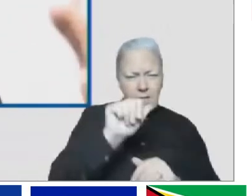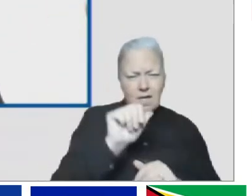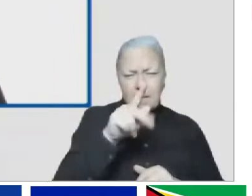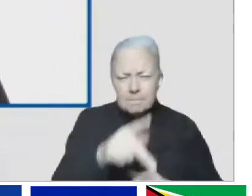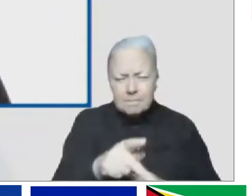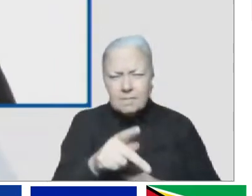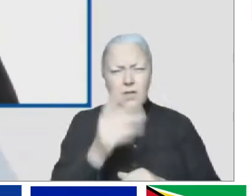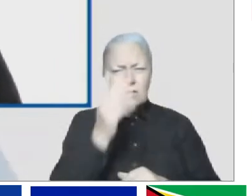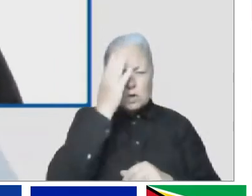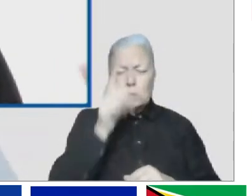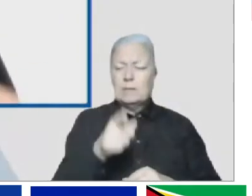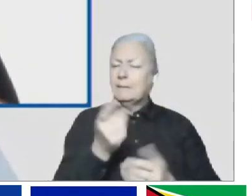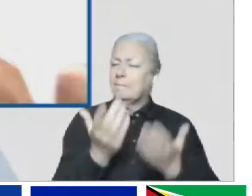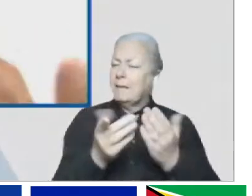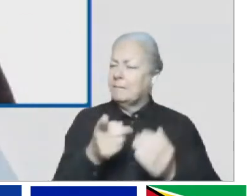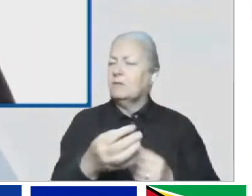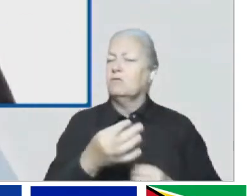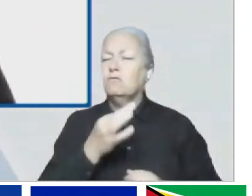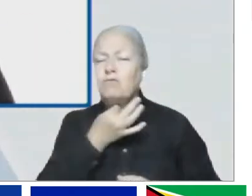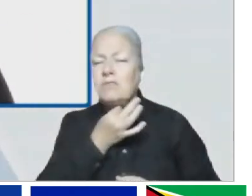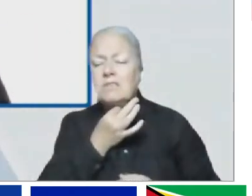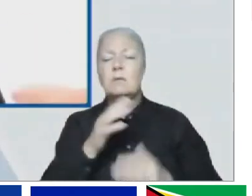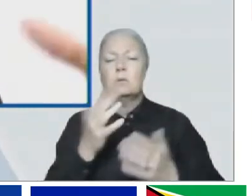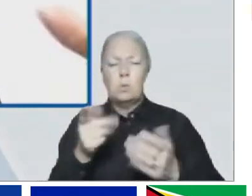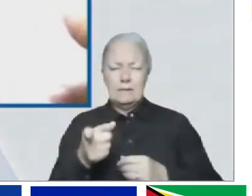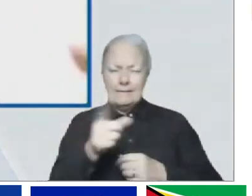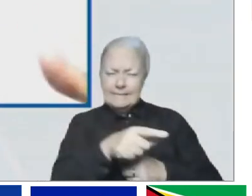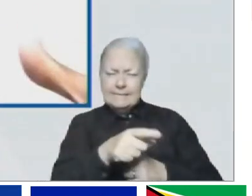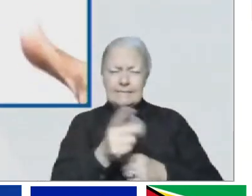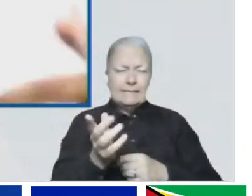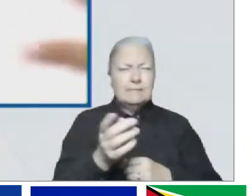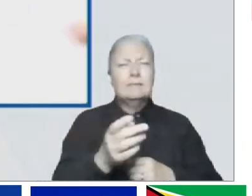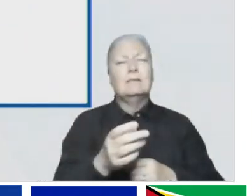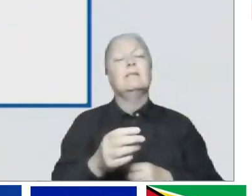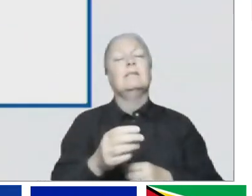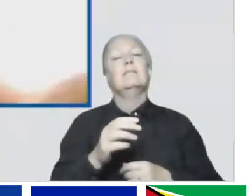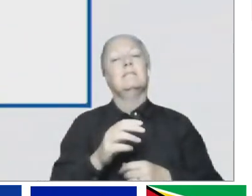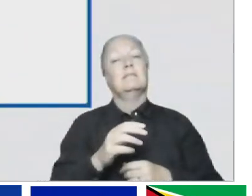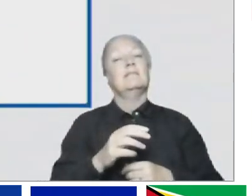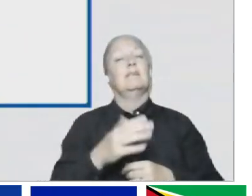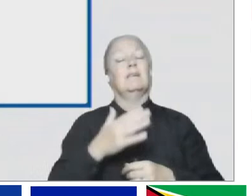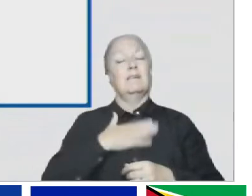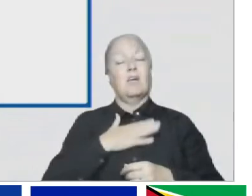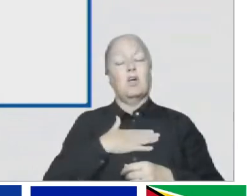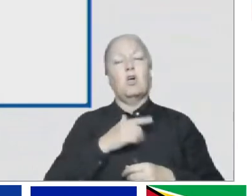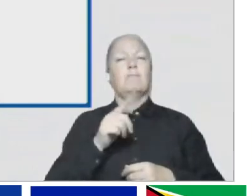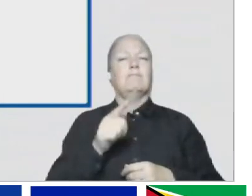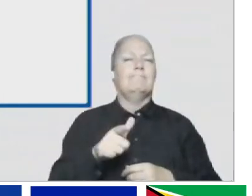our basic infrastructure in the country as we map the country's assets, and that will help in the financing